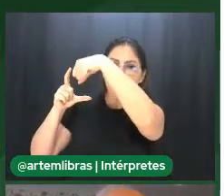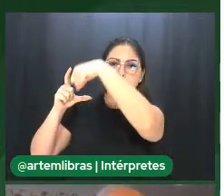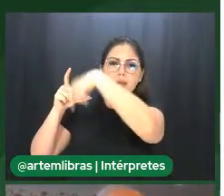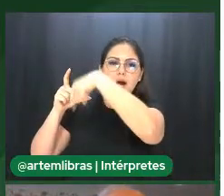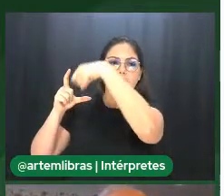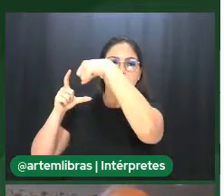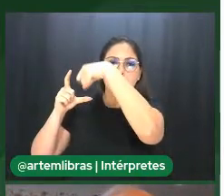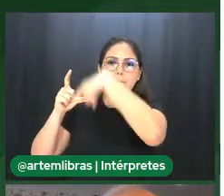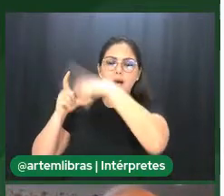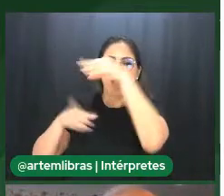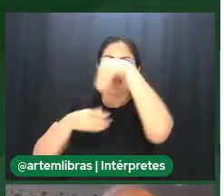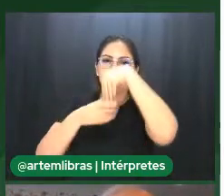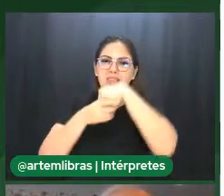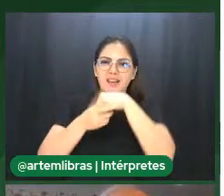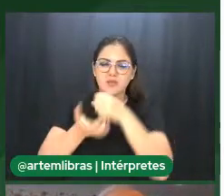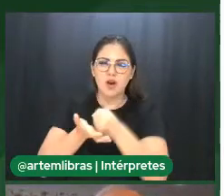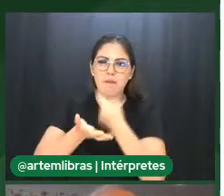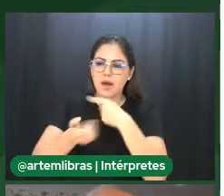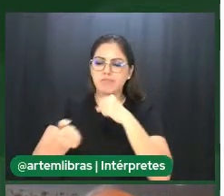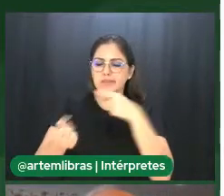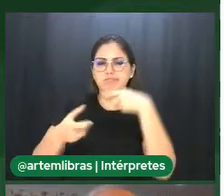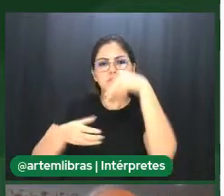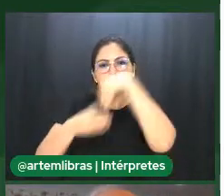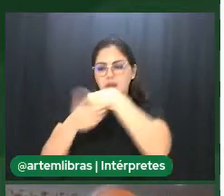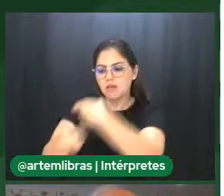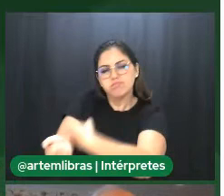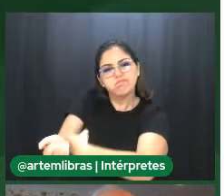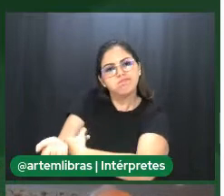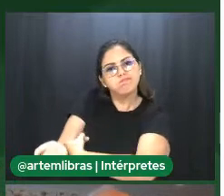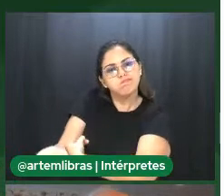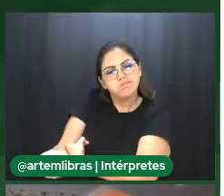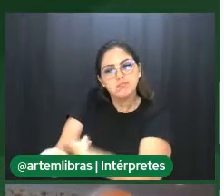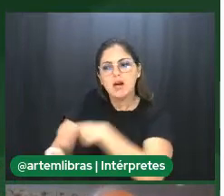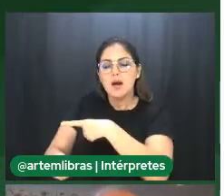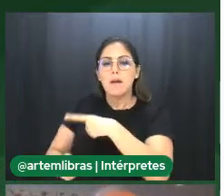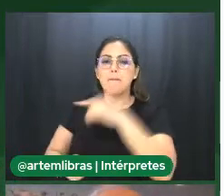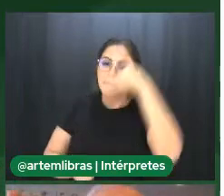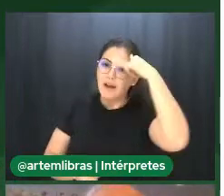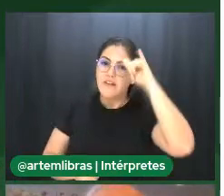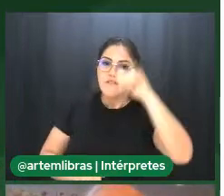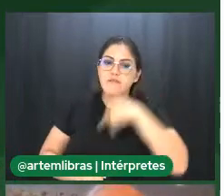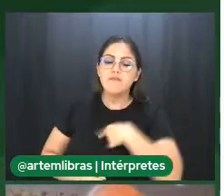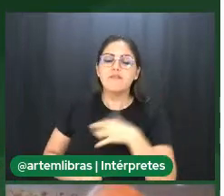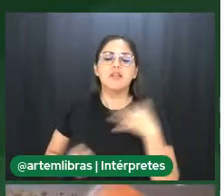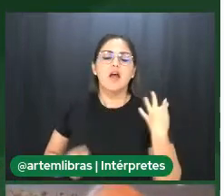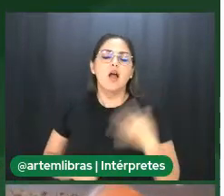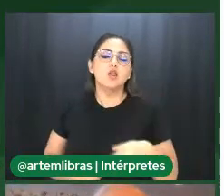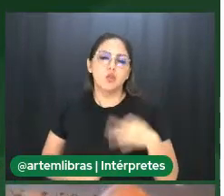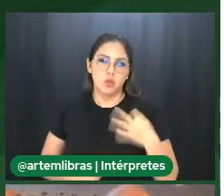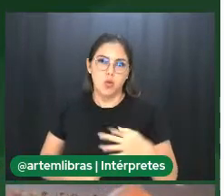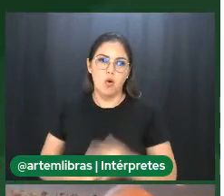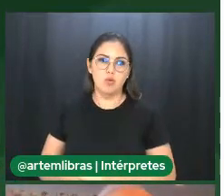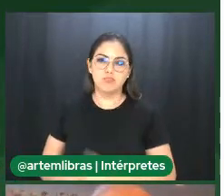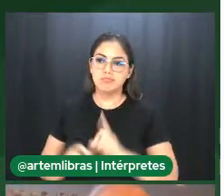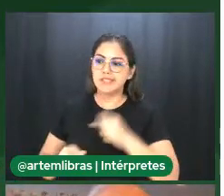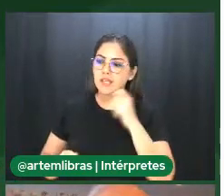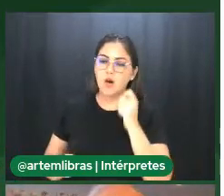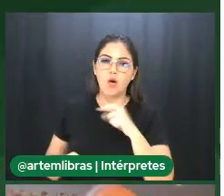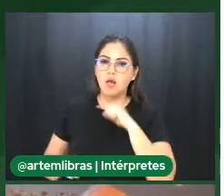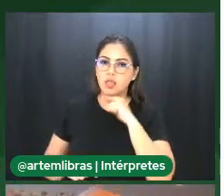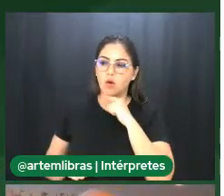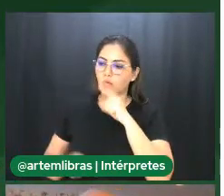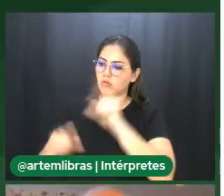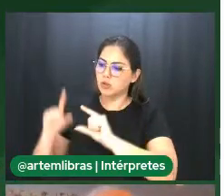Low automation, low control. There are 2 dangers: that the patient would get too much morphine, which would kill